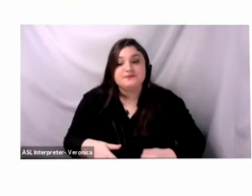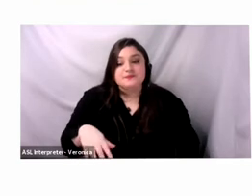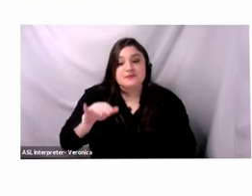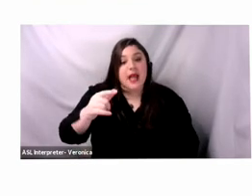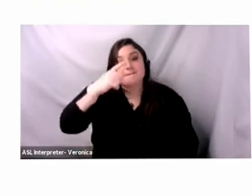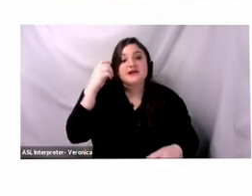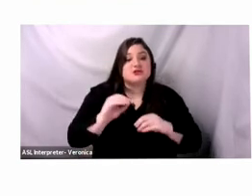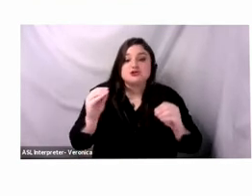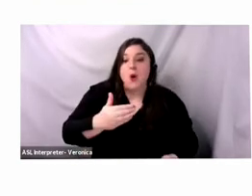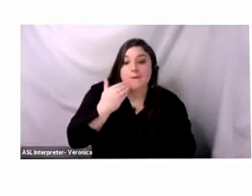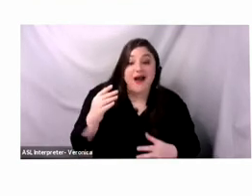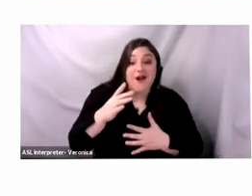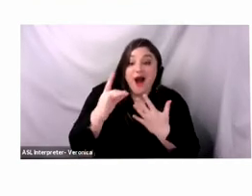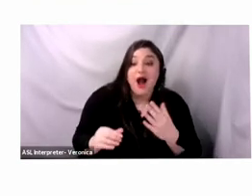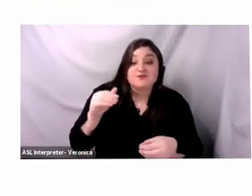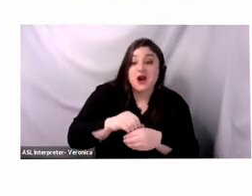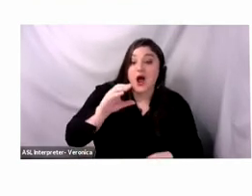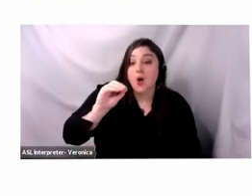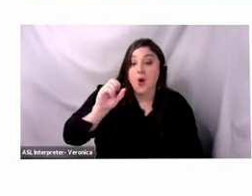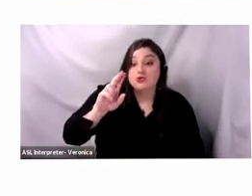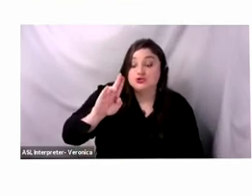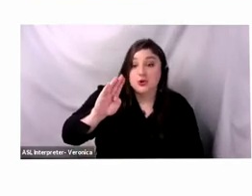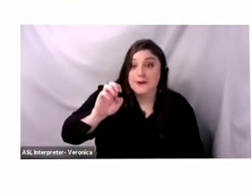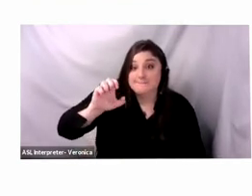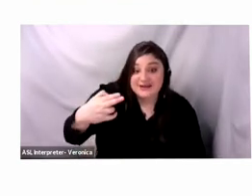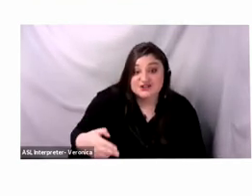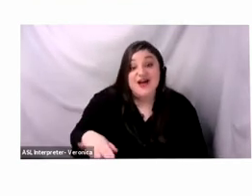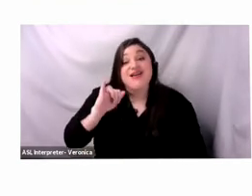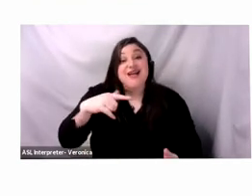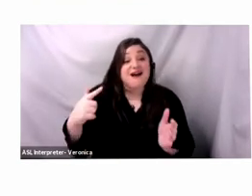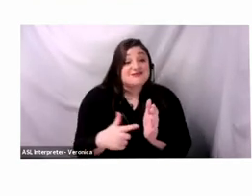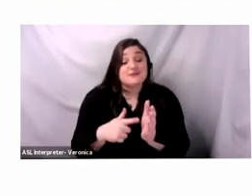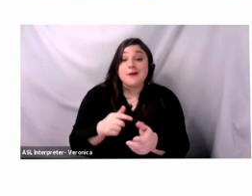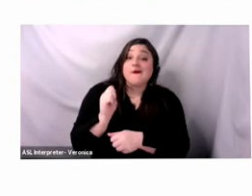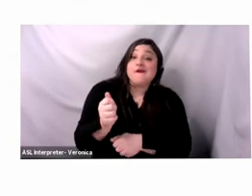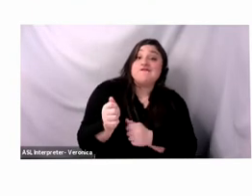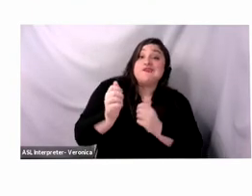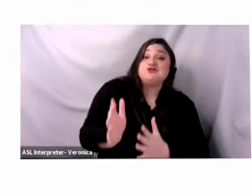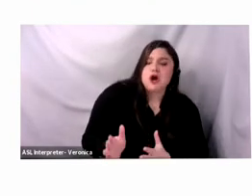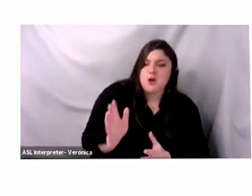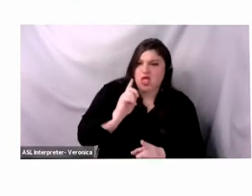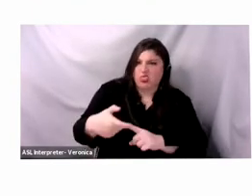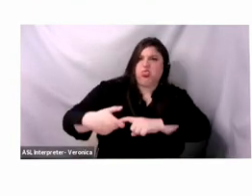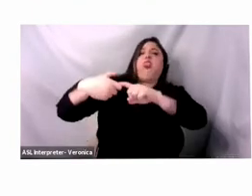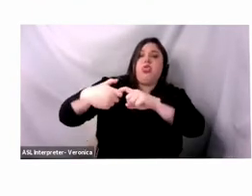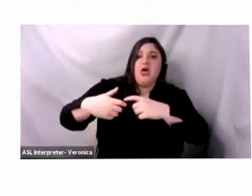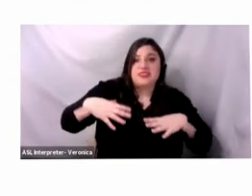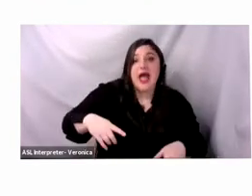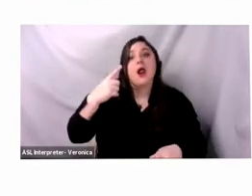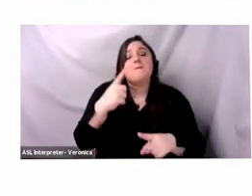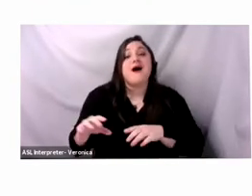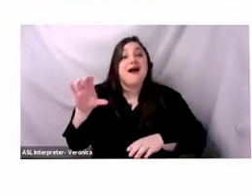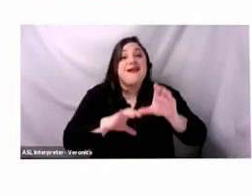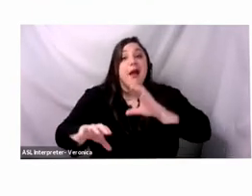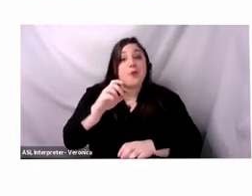Still, more will end up on the ocean floor, where it will catch on fishermen's nets and leach microfibers and chemicals from dye. A few months ago, we met